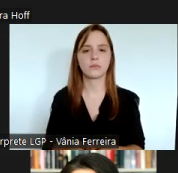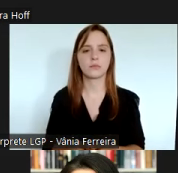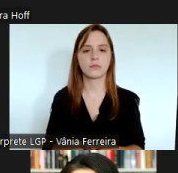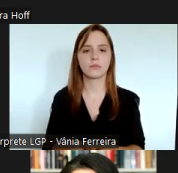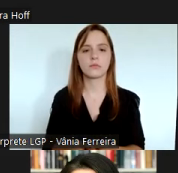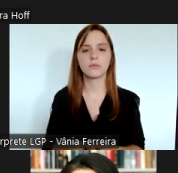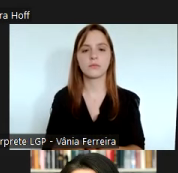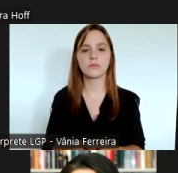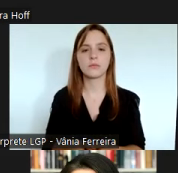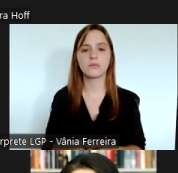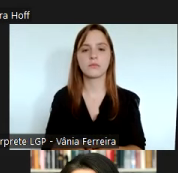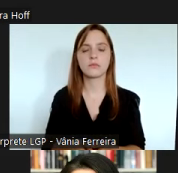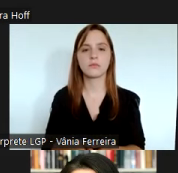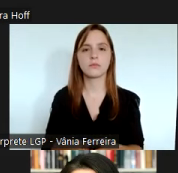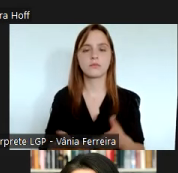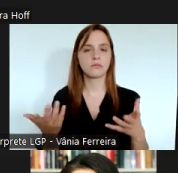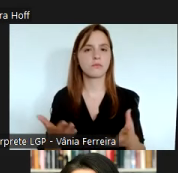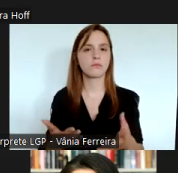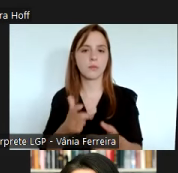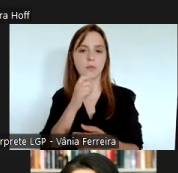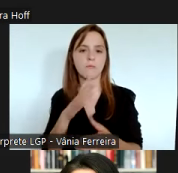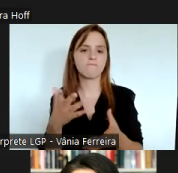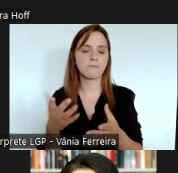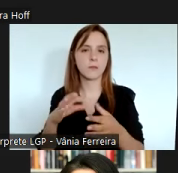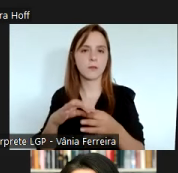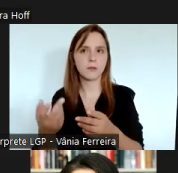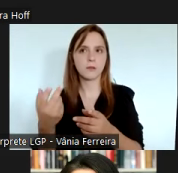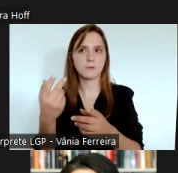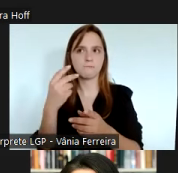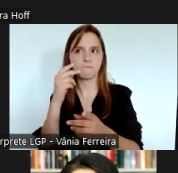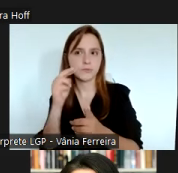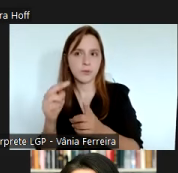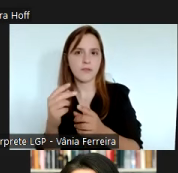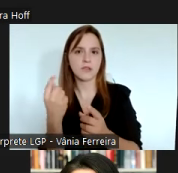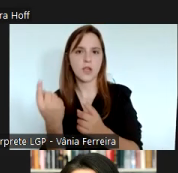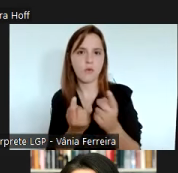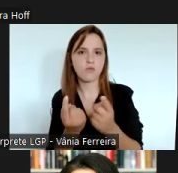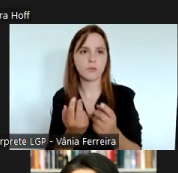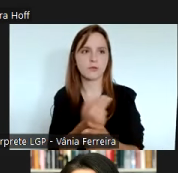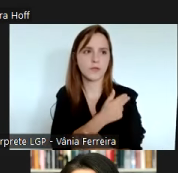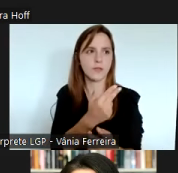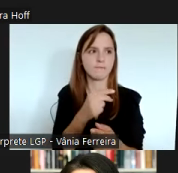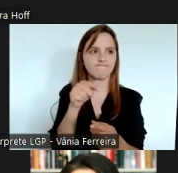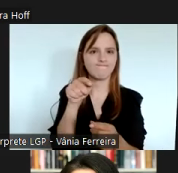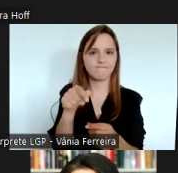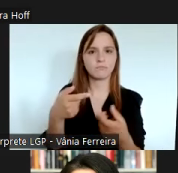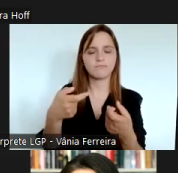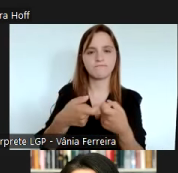their point of view, it's not fitting with the university. So I feel like there's still